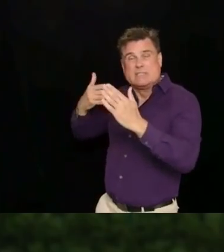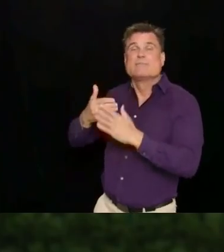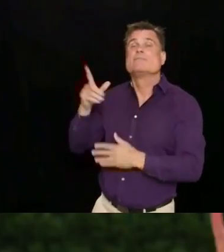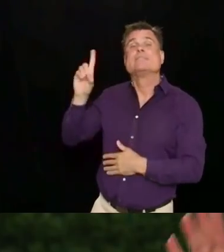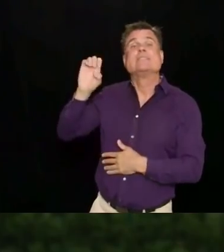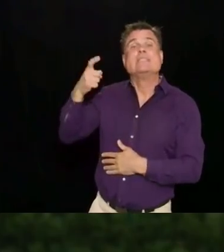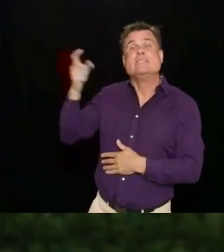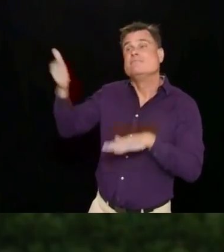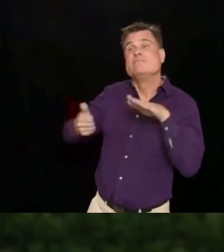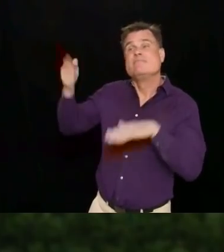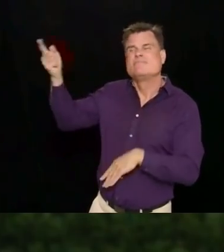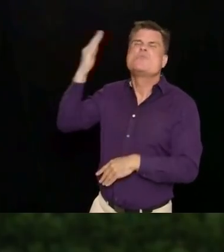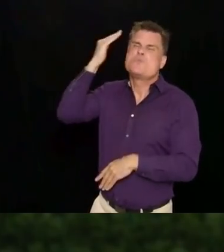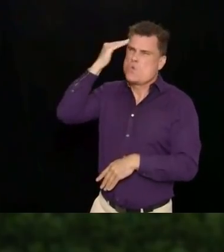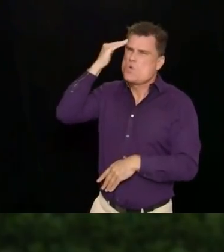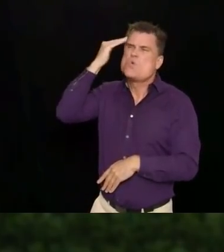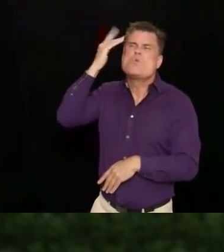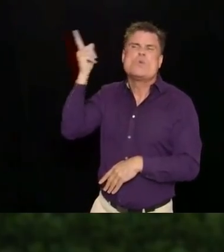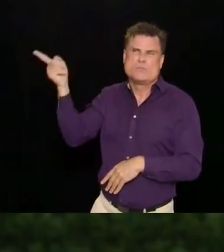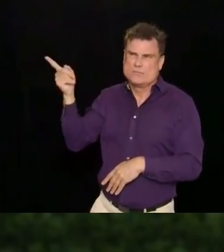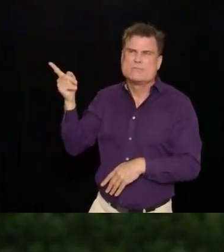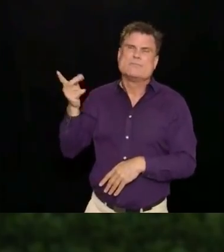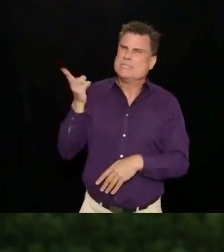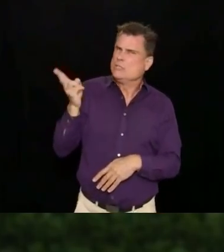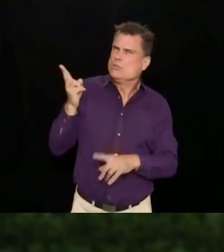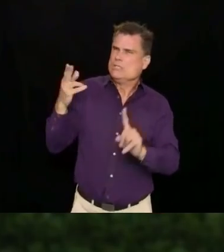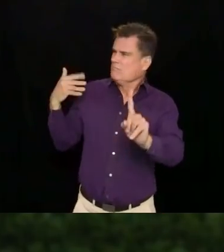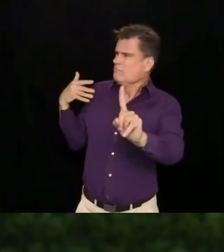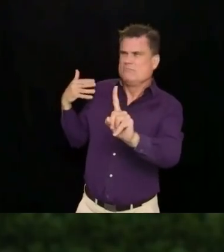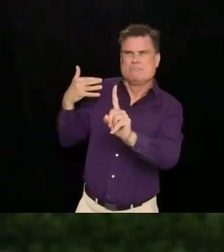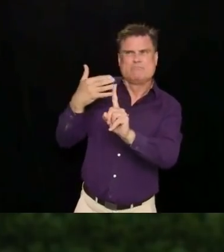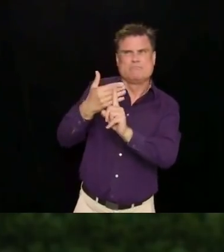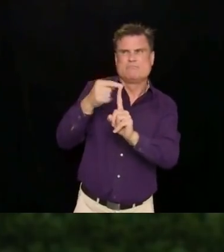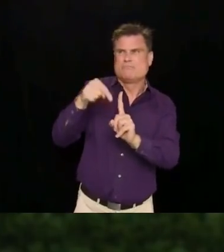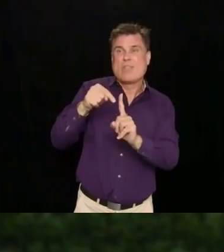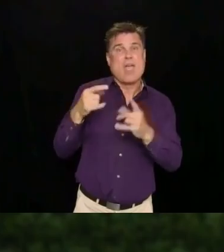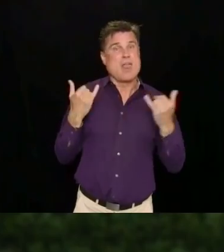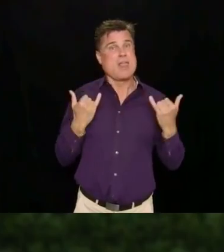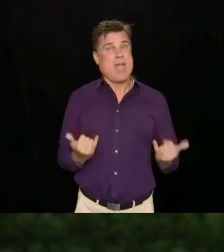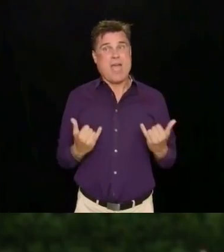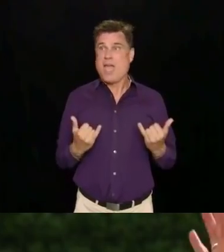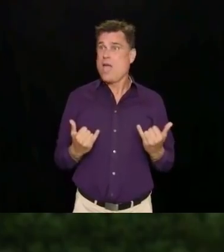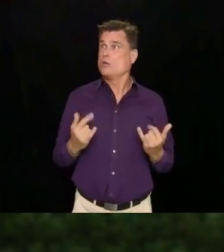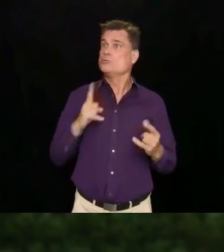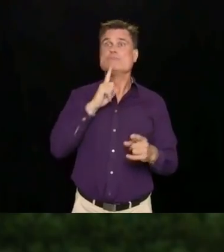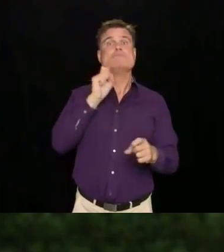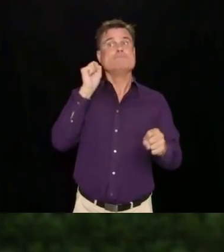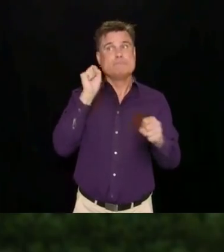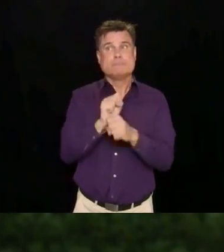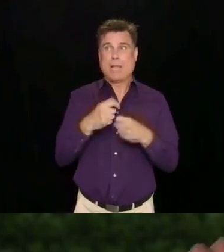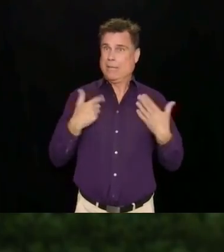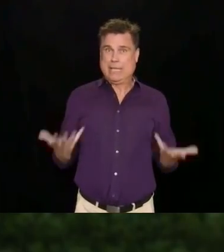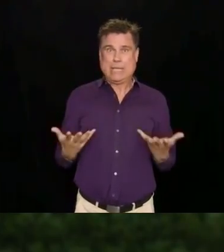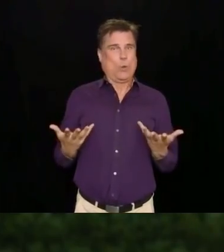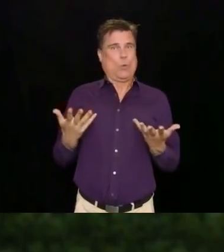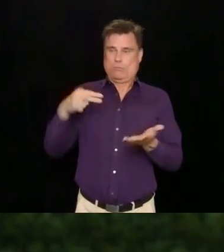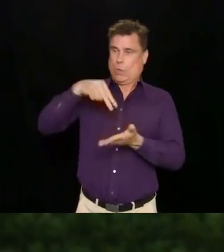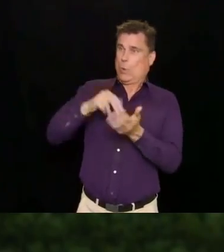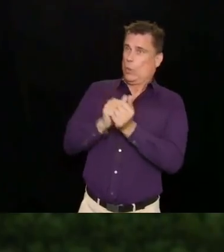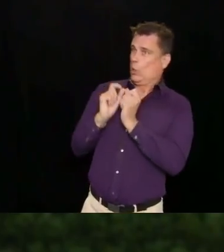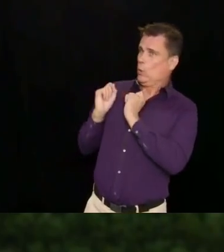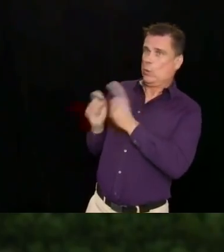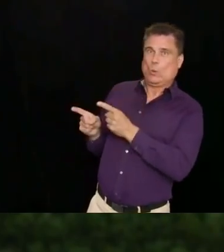vision because we've talked about it a lot over the years. And to be here today with you, with our